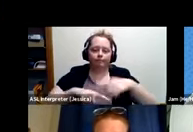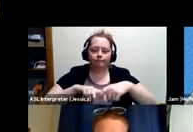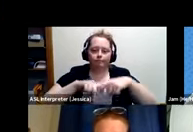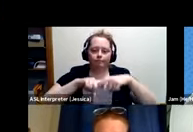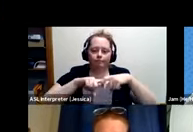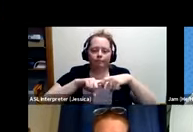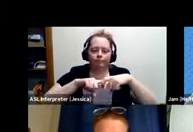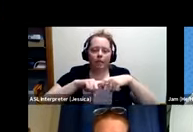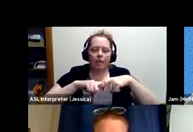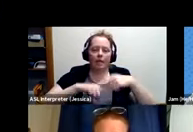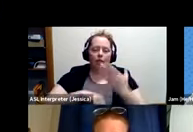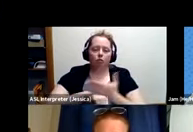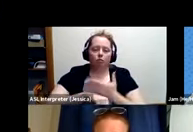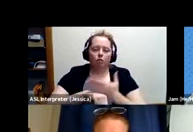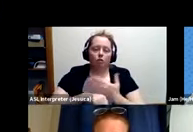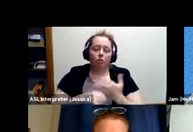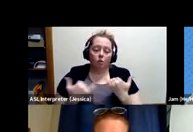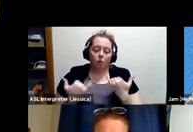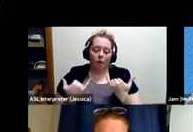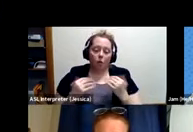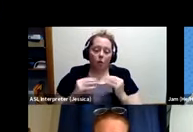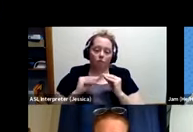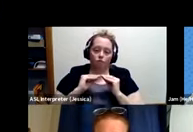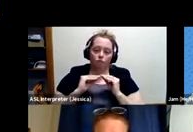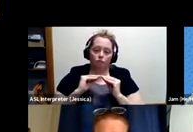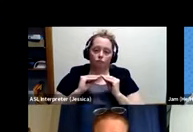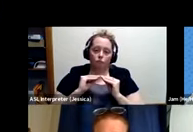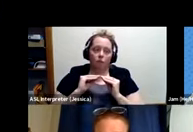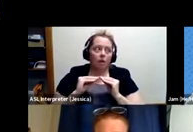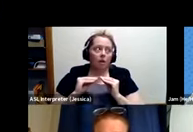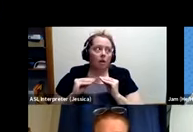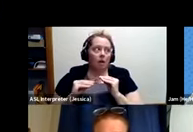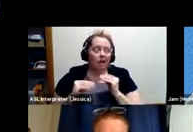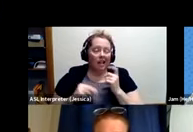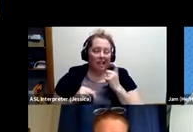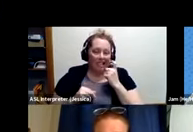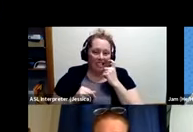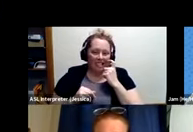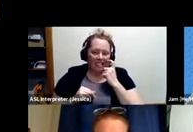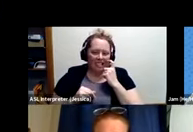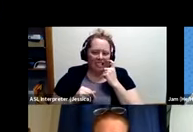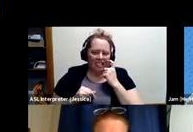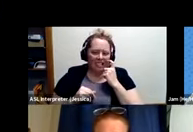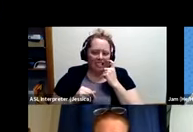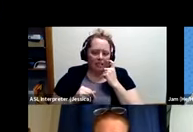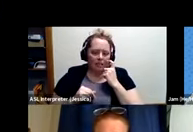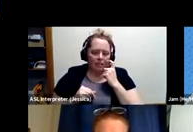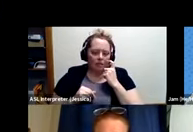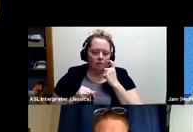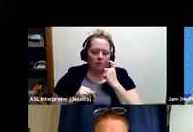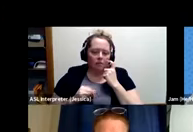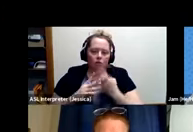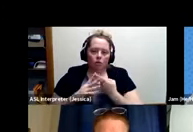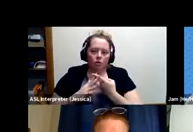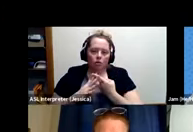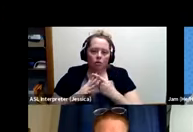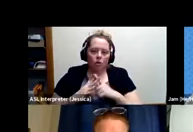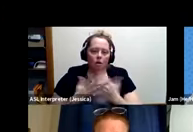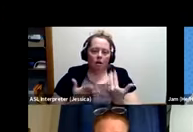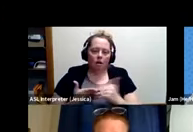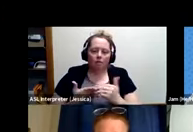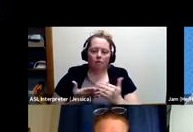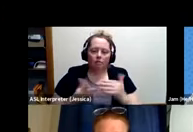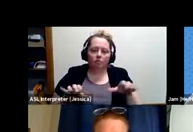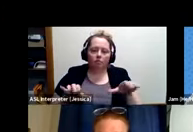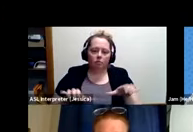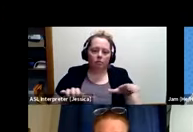fixed. However, just recently, things have been picked back up, and the house should be in good